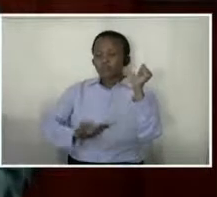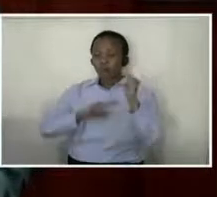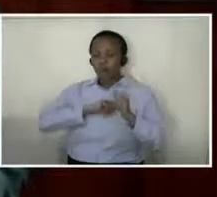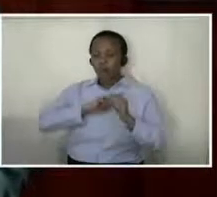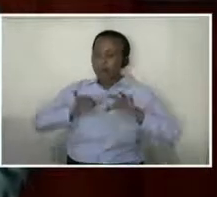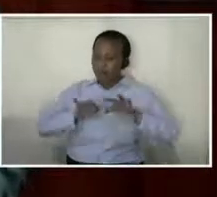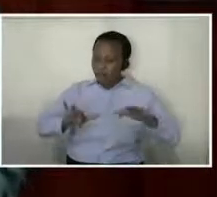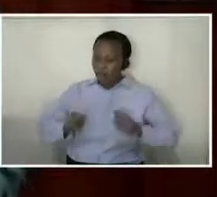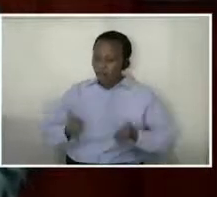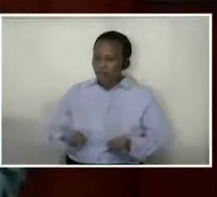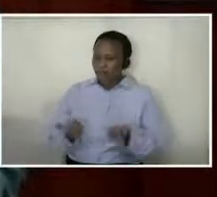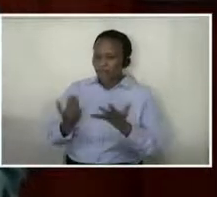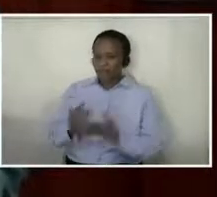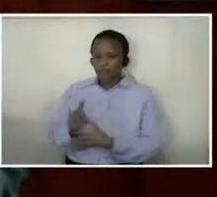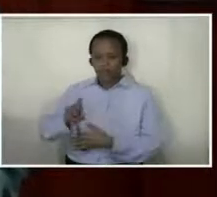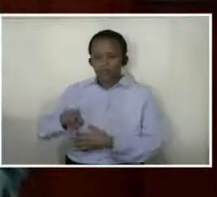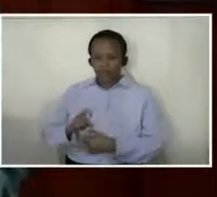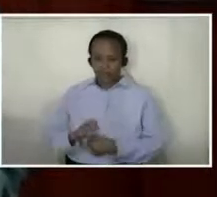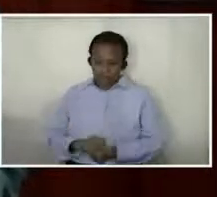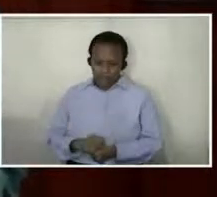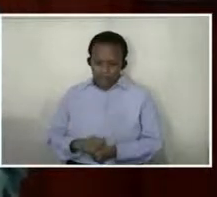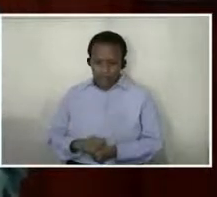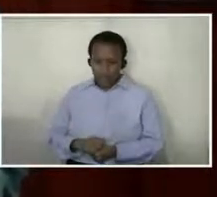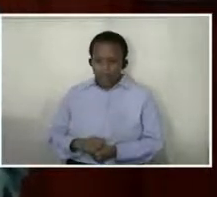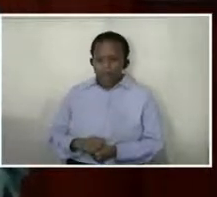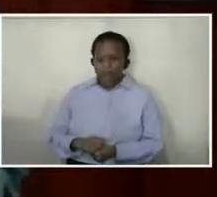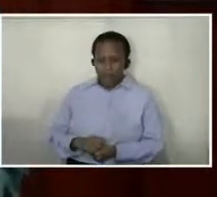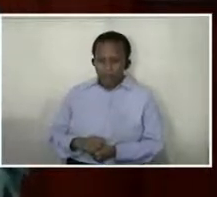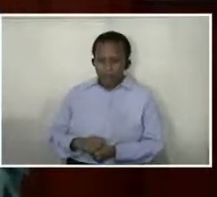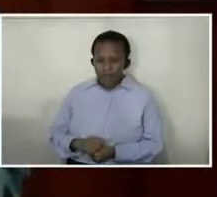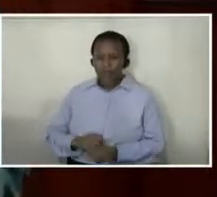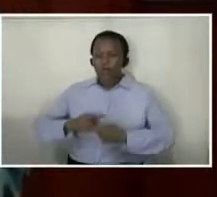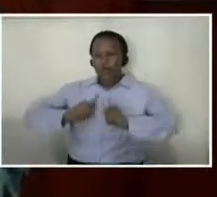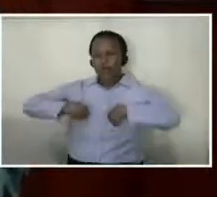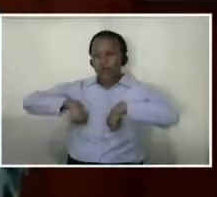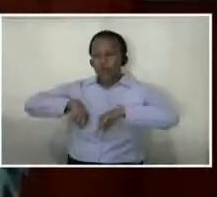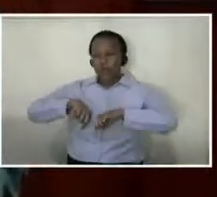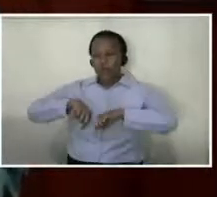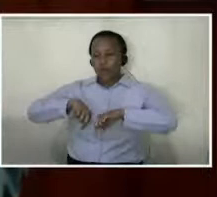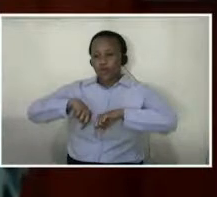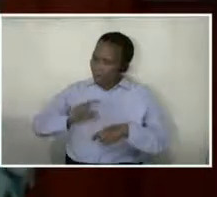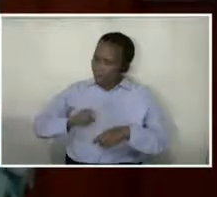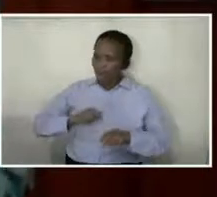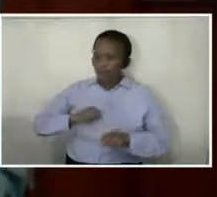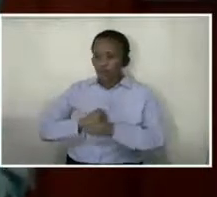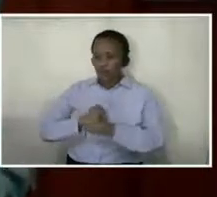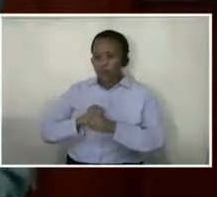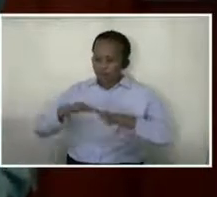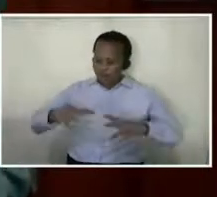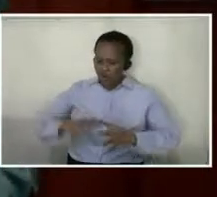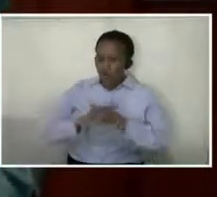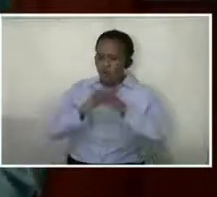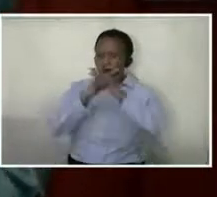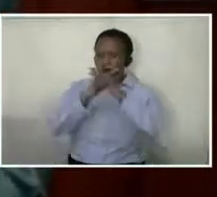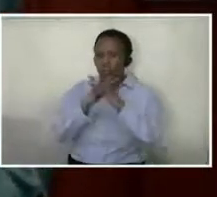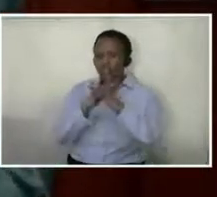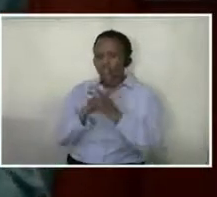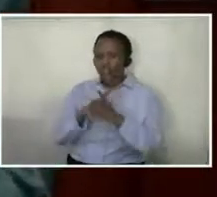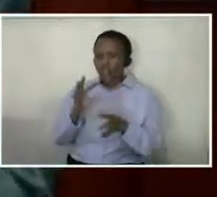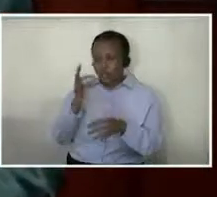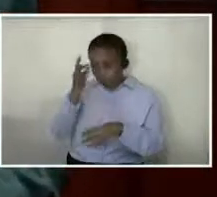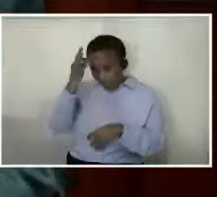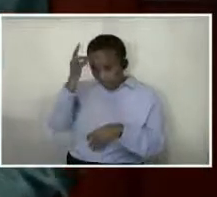We must therefore grapple not only with challenges presented by coalition government, but also with the